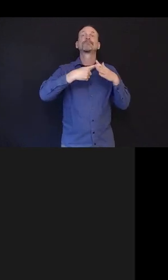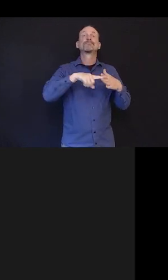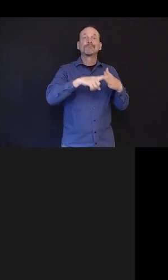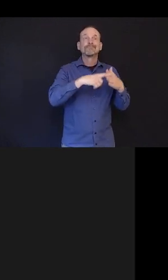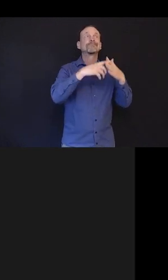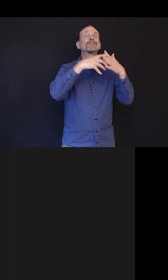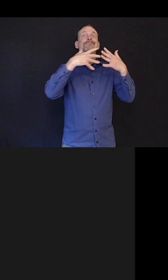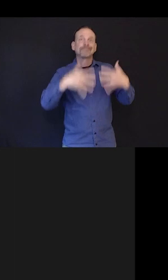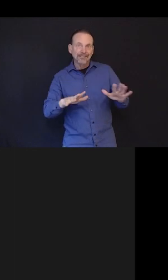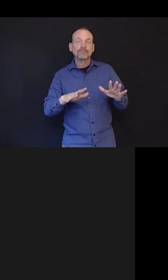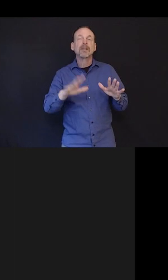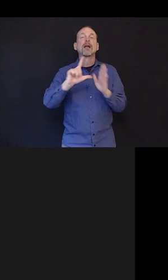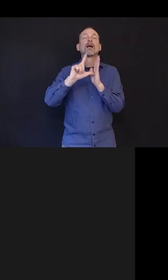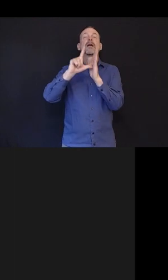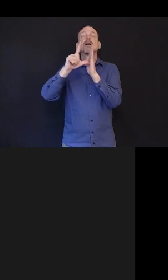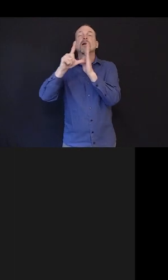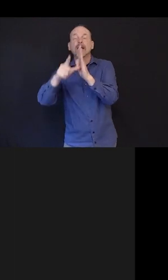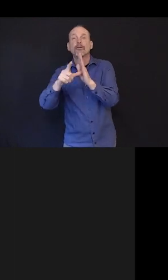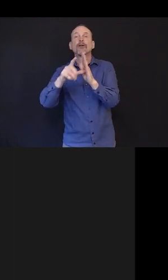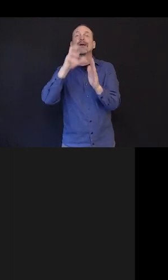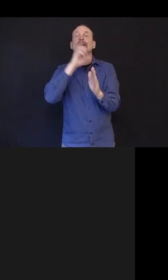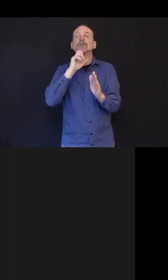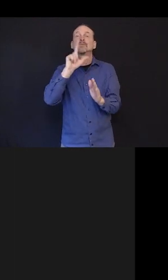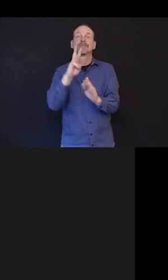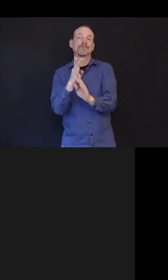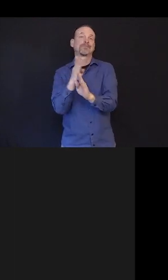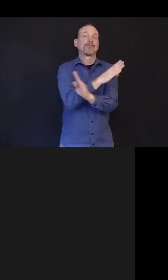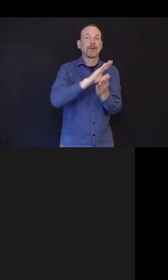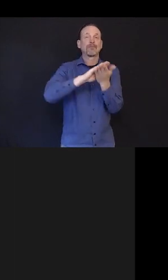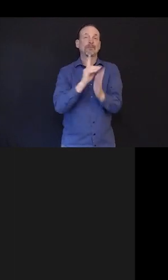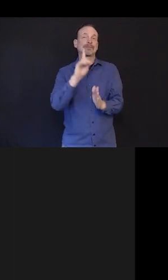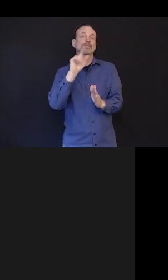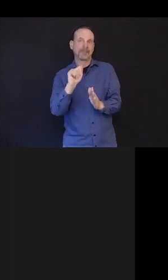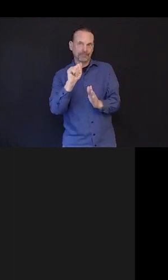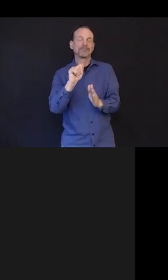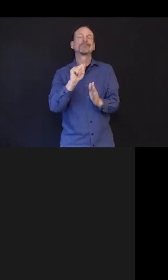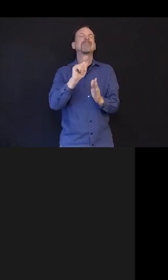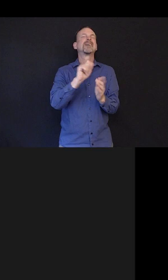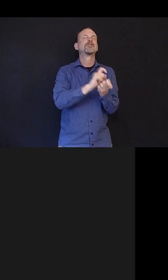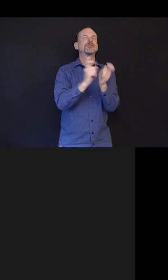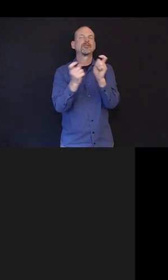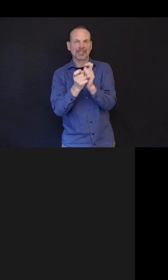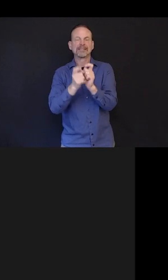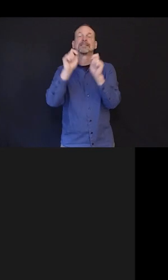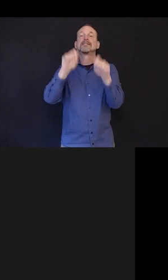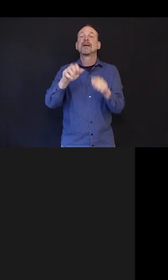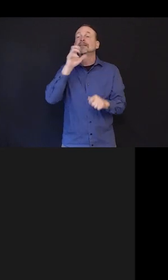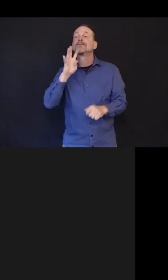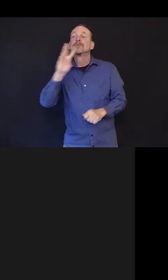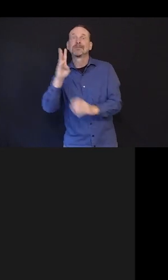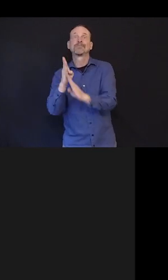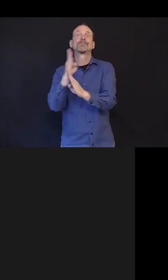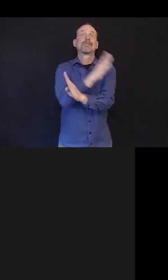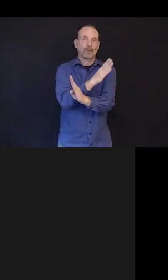the original ABLE Act and then subsequently our efforts to expand the age of eligibility is so